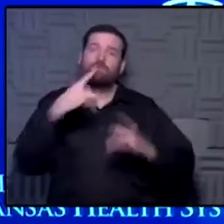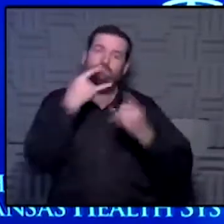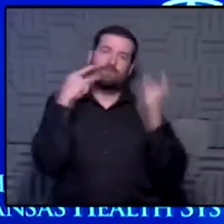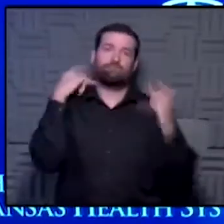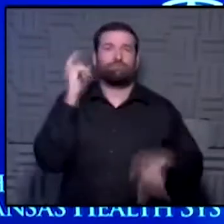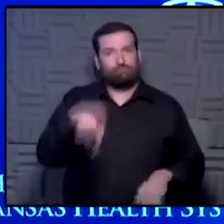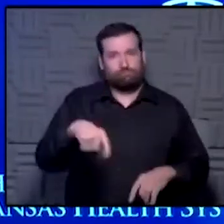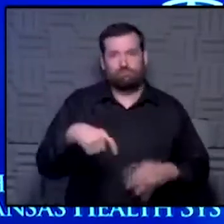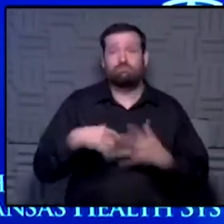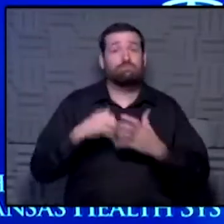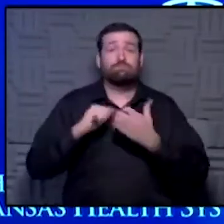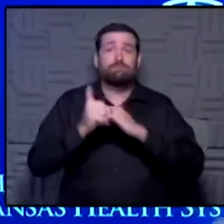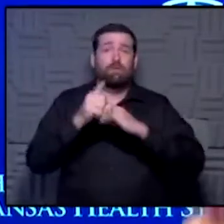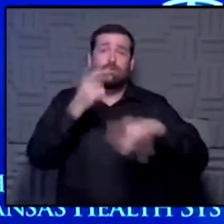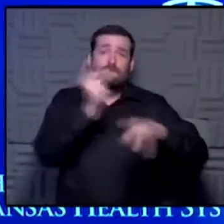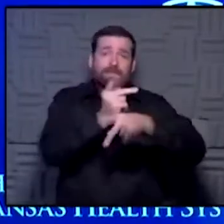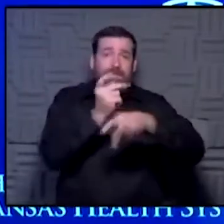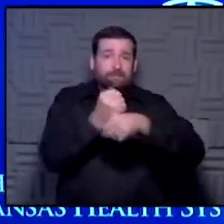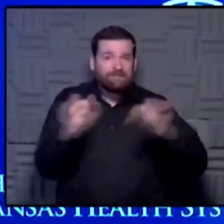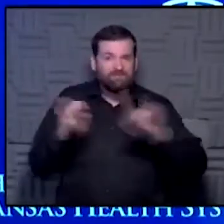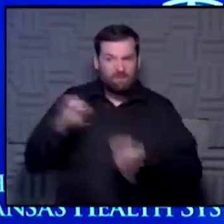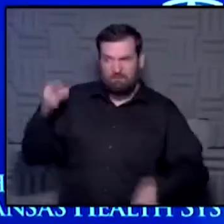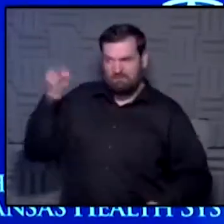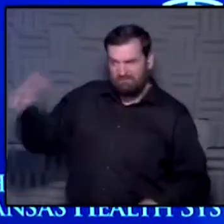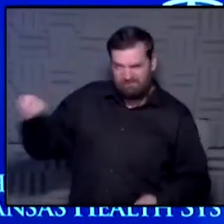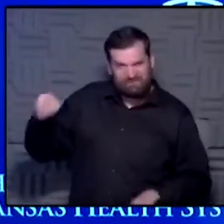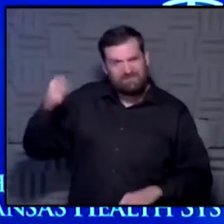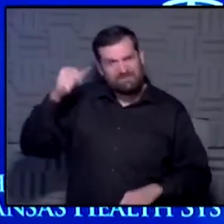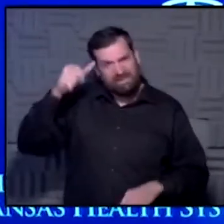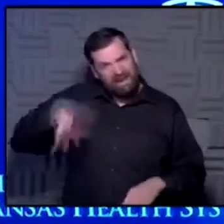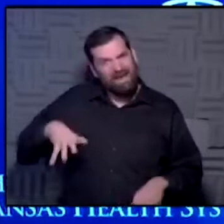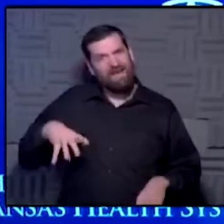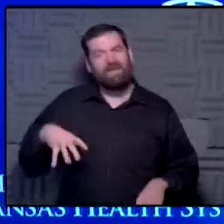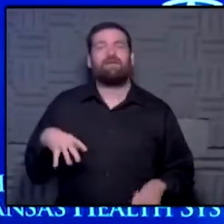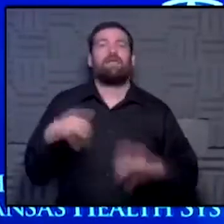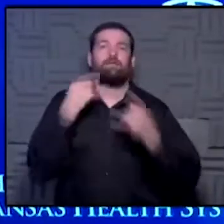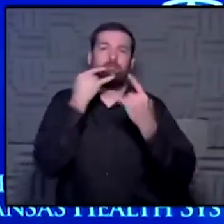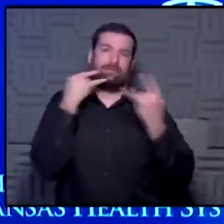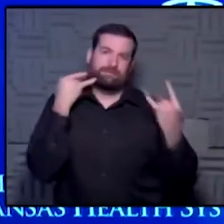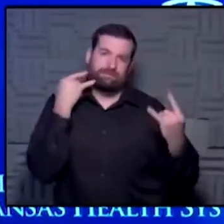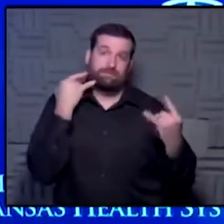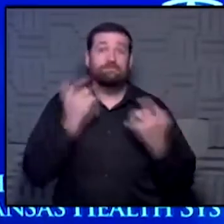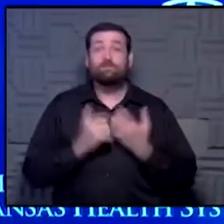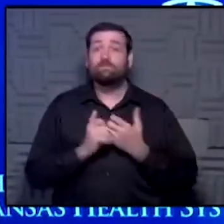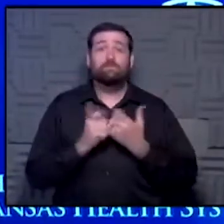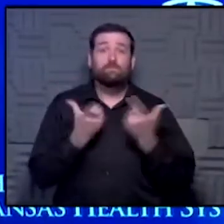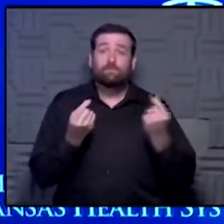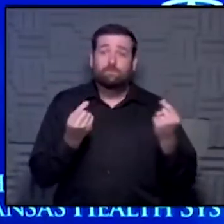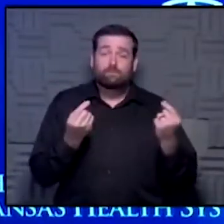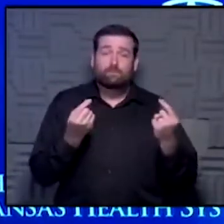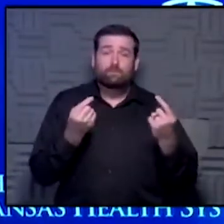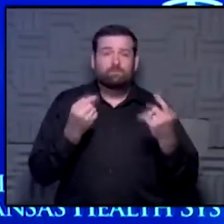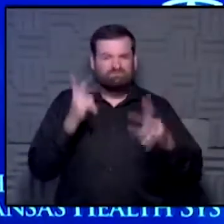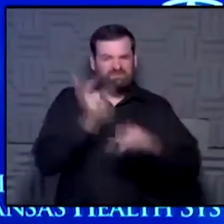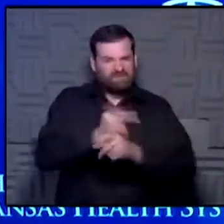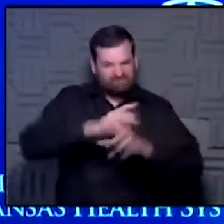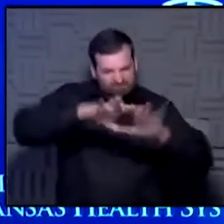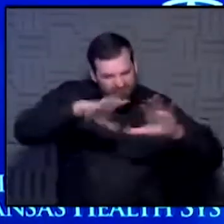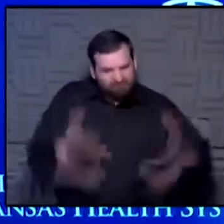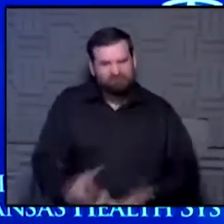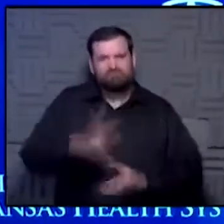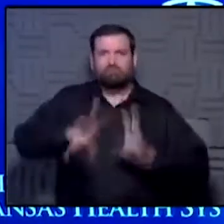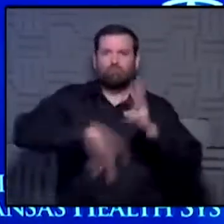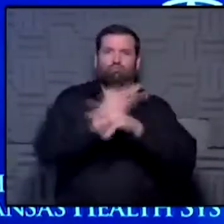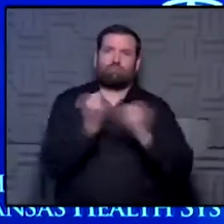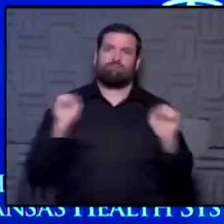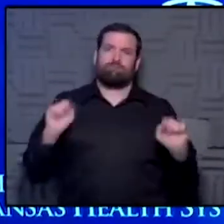that. How do you keep us safe from this little guy? Mask it up. And what do? You keep the whole world safe. That's the way to